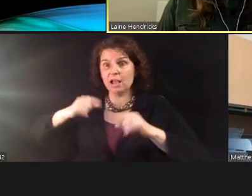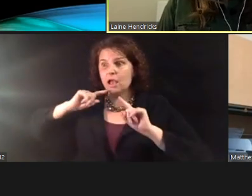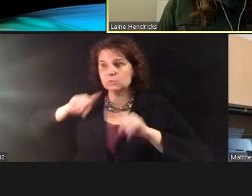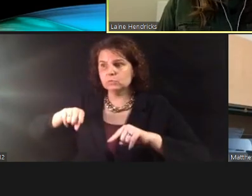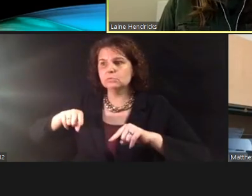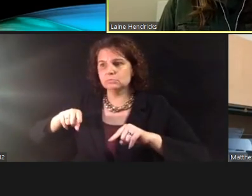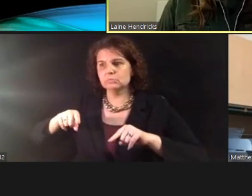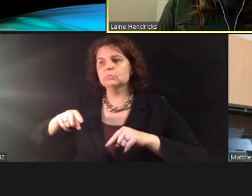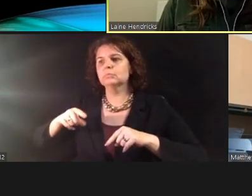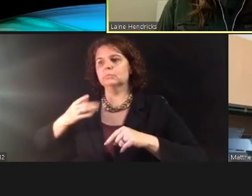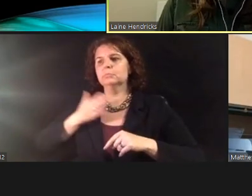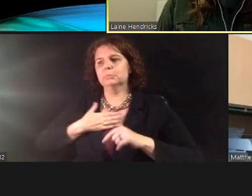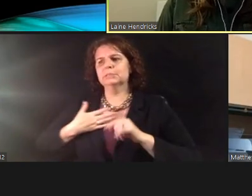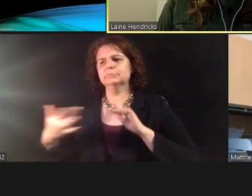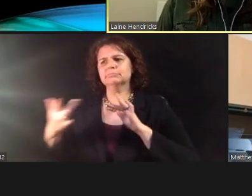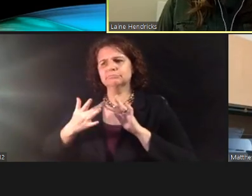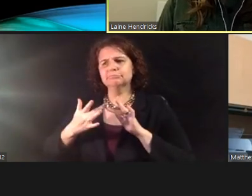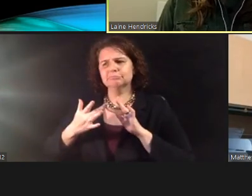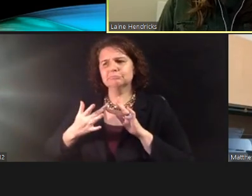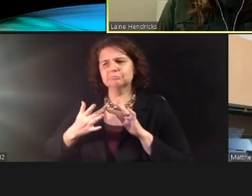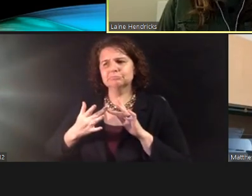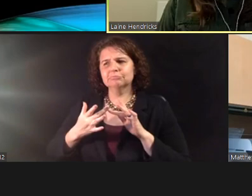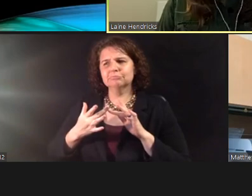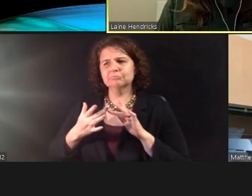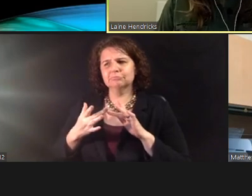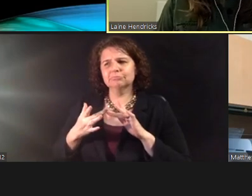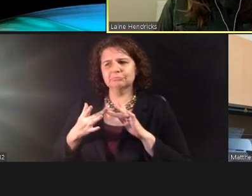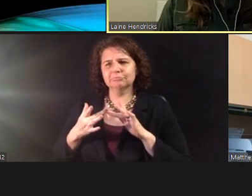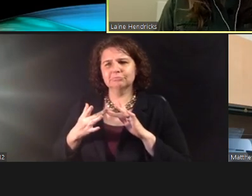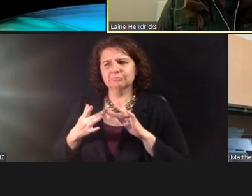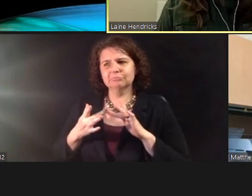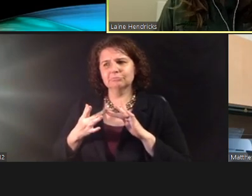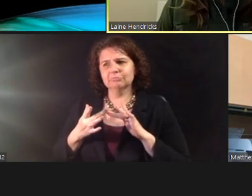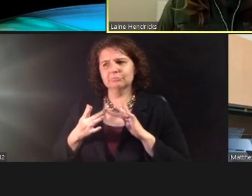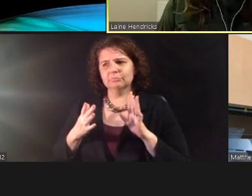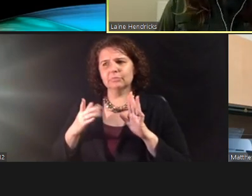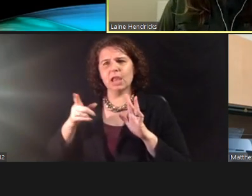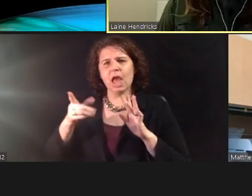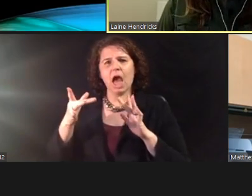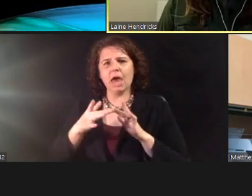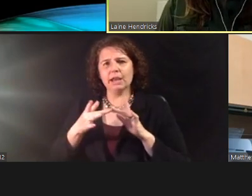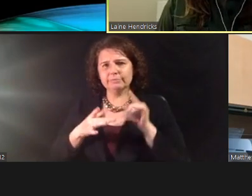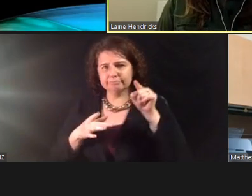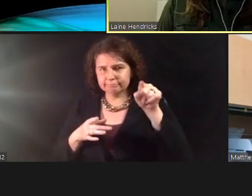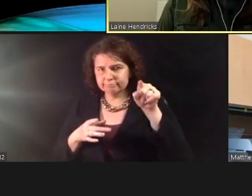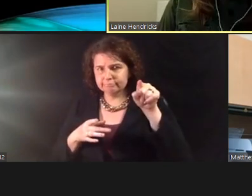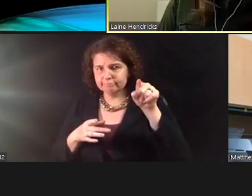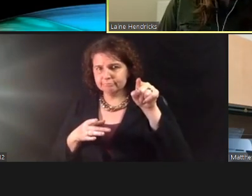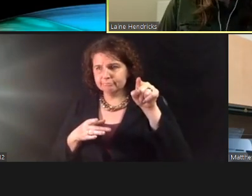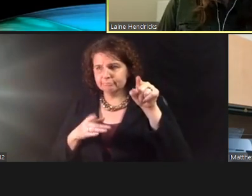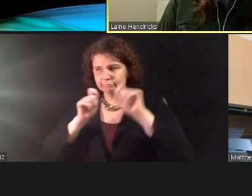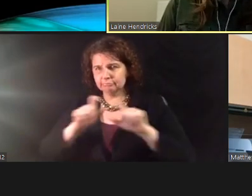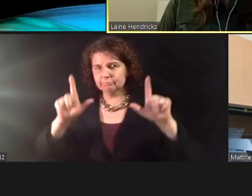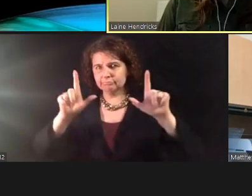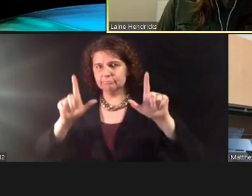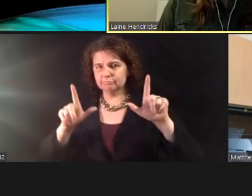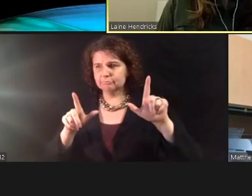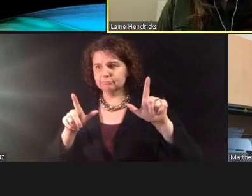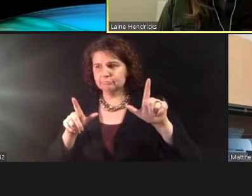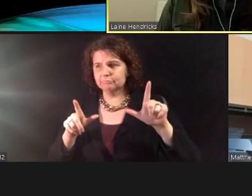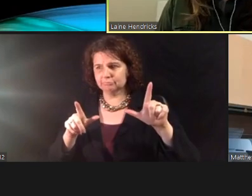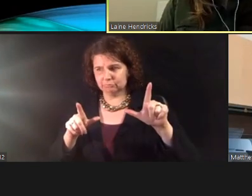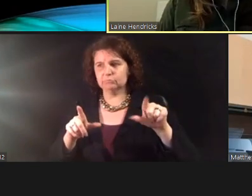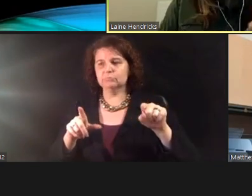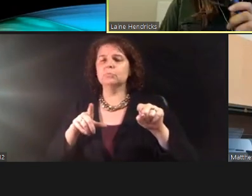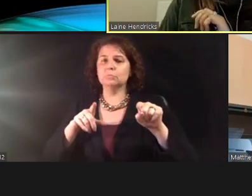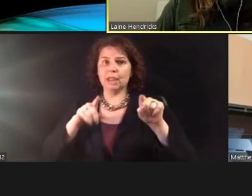us. Actually, I believe our contact team plans on getting back to you so that your answers will be your questions will be